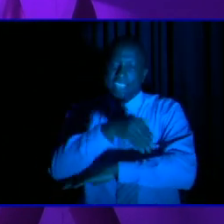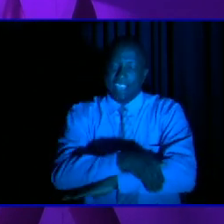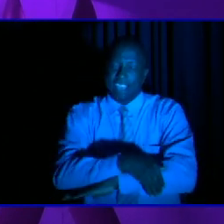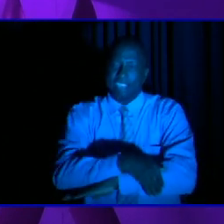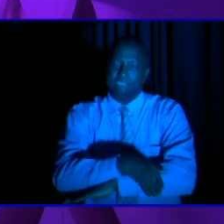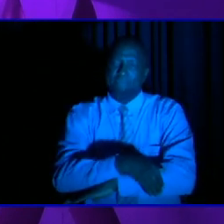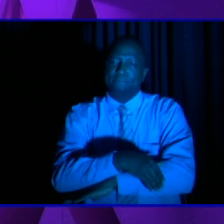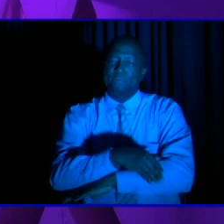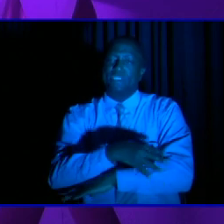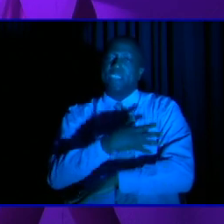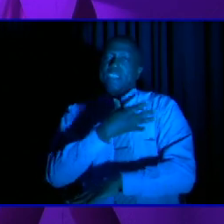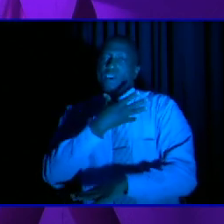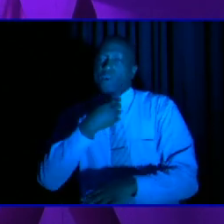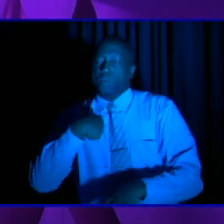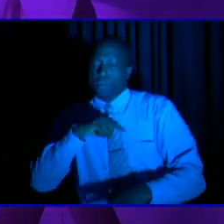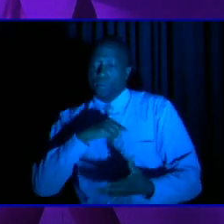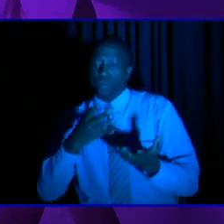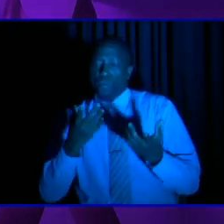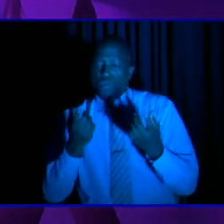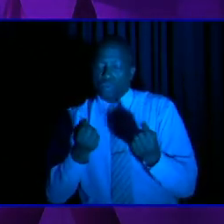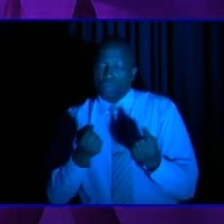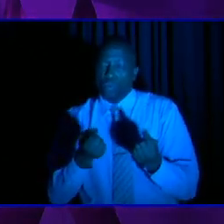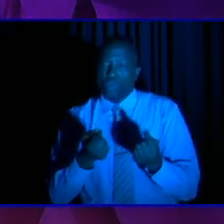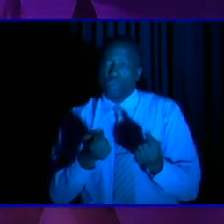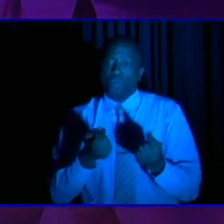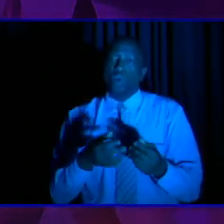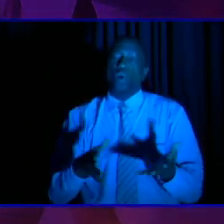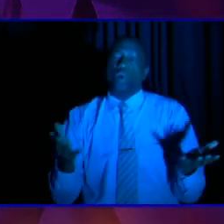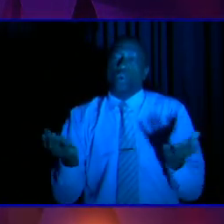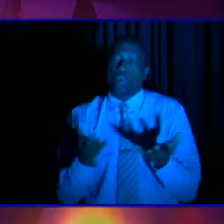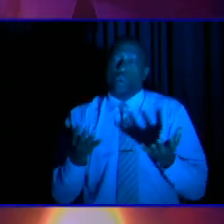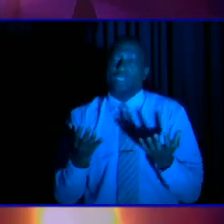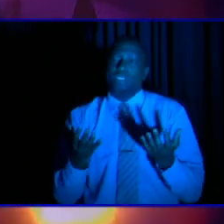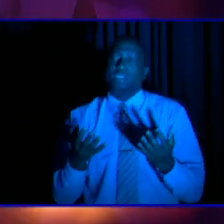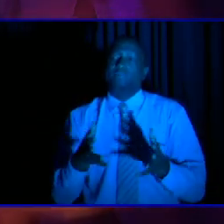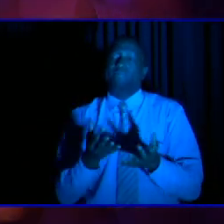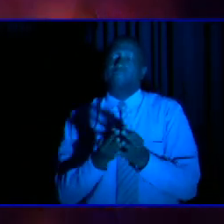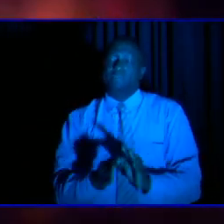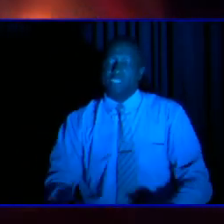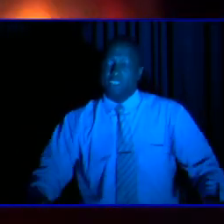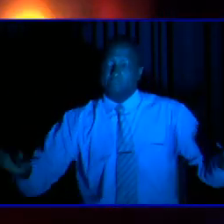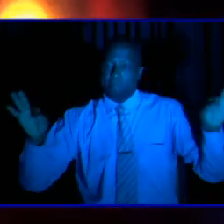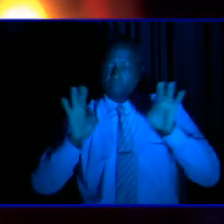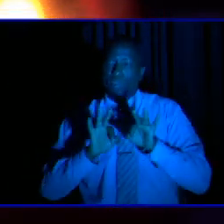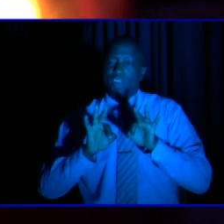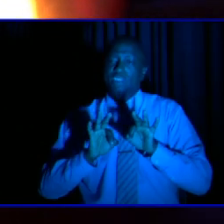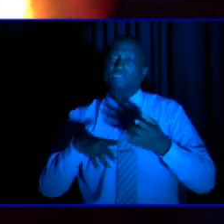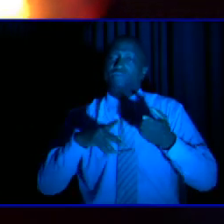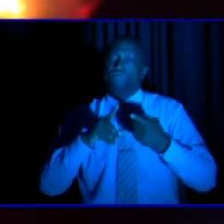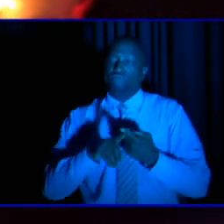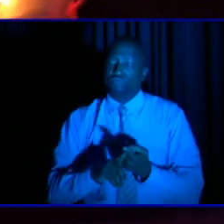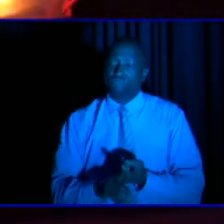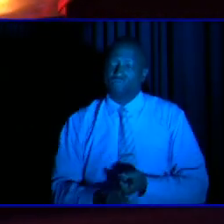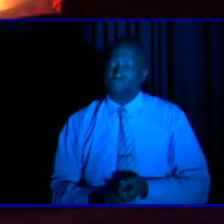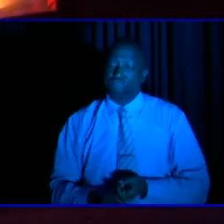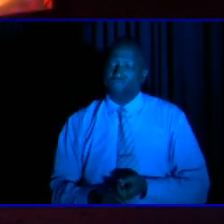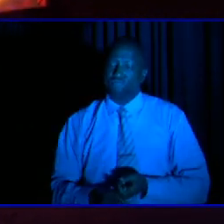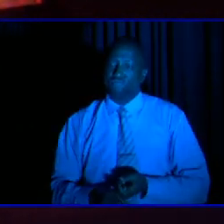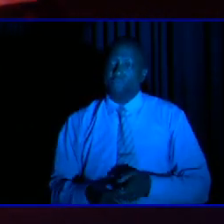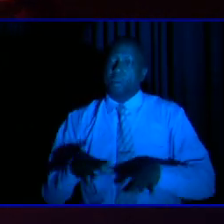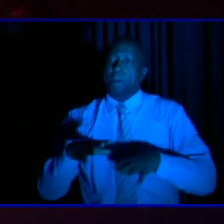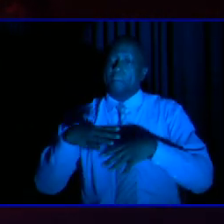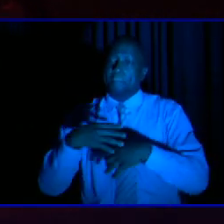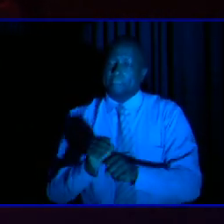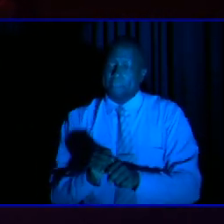and to do what is necessary to advance our spiritual interests from time to